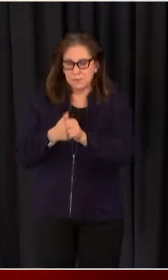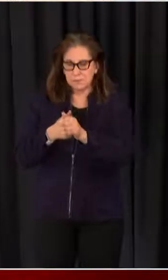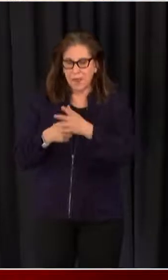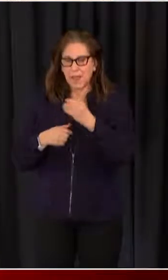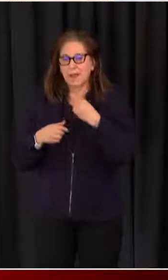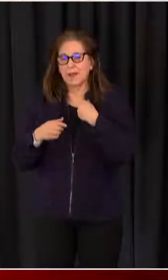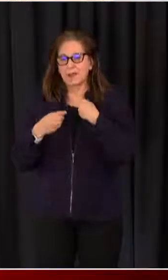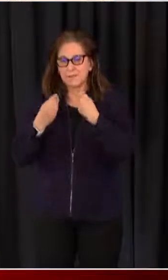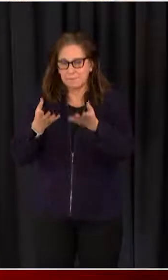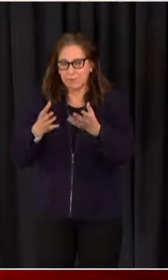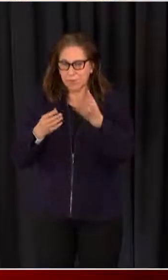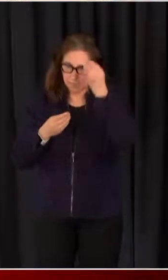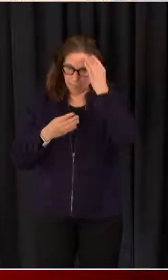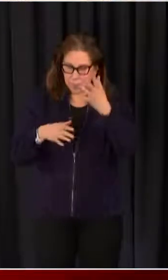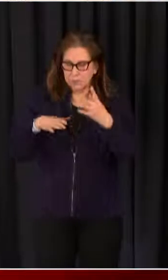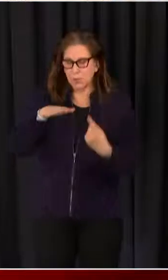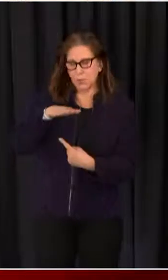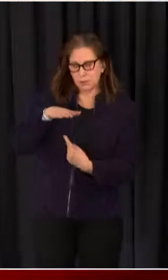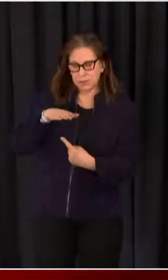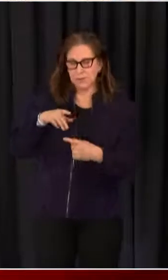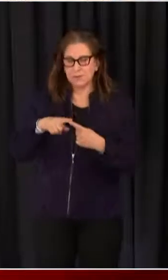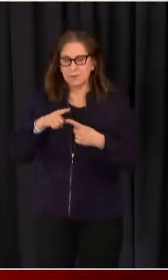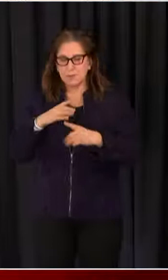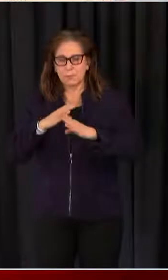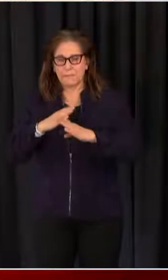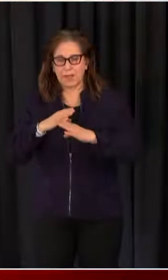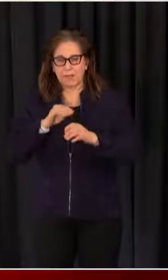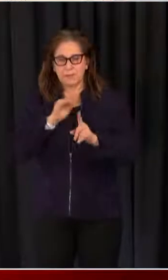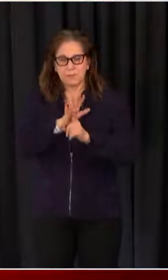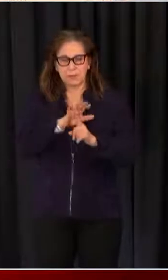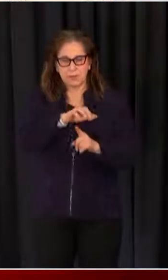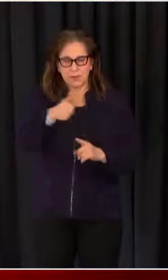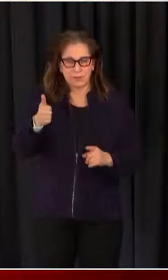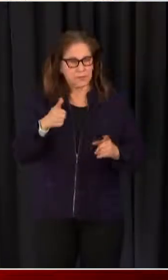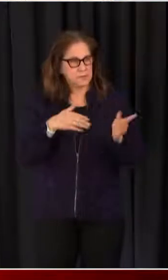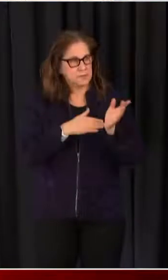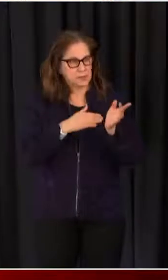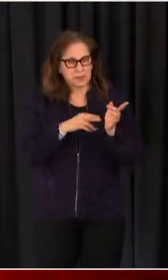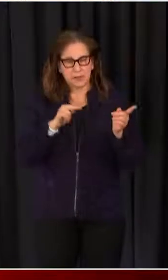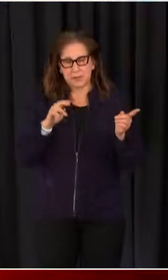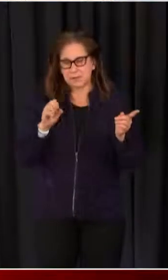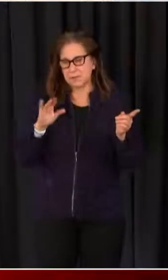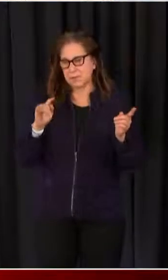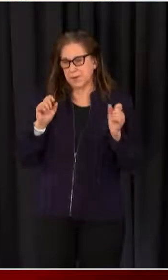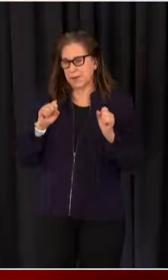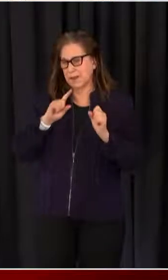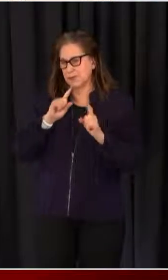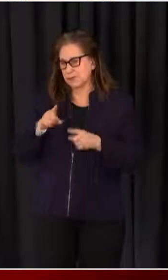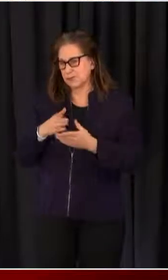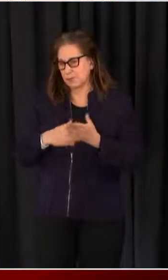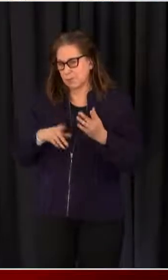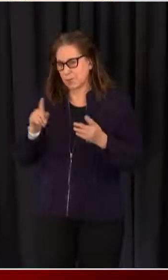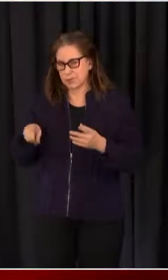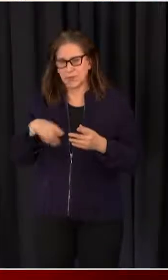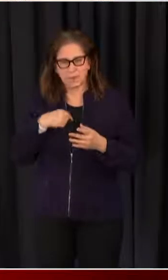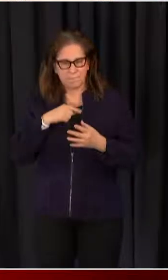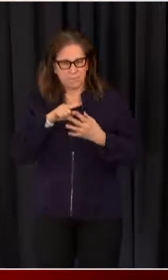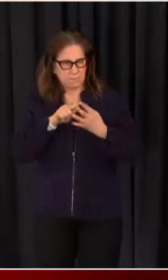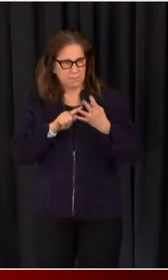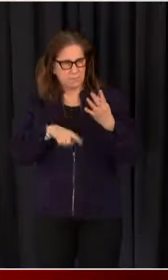COVID exposure. So Dr. Nesbitt, of course, can answer any questions you have, and you can read these in